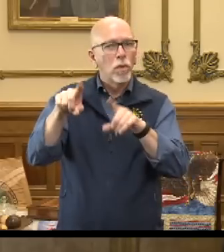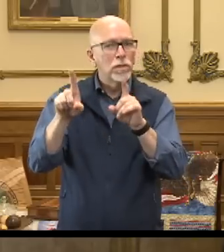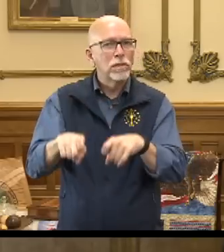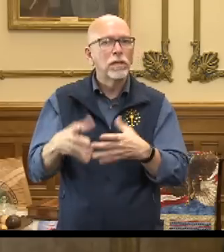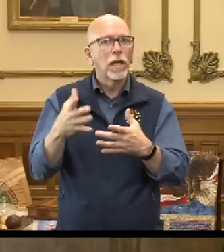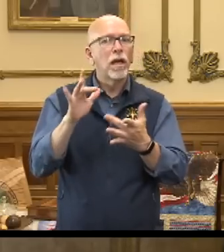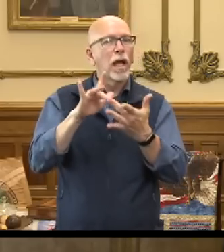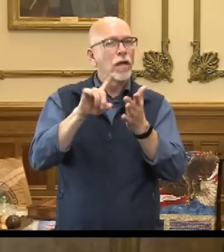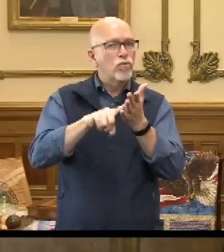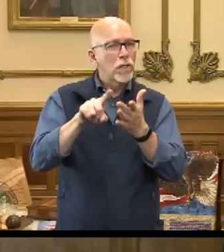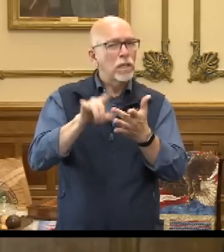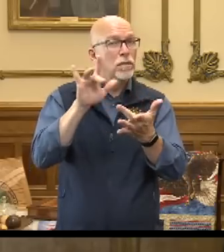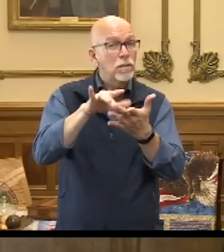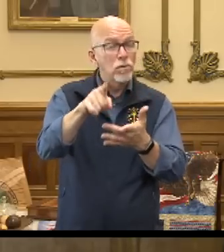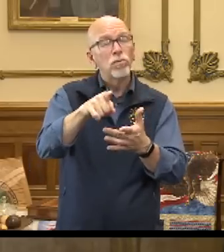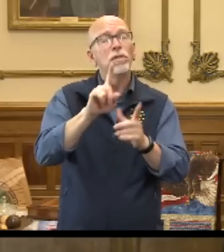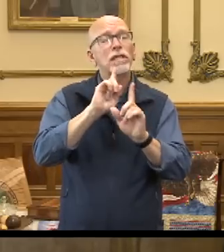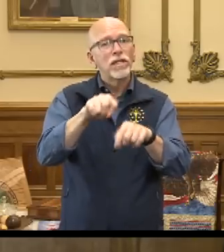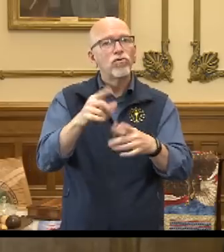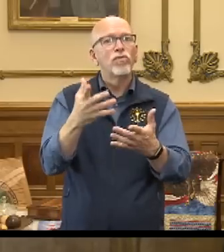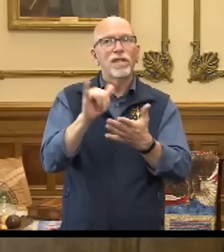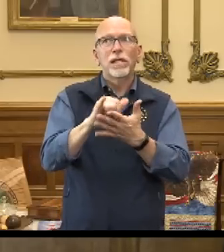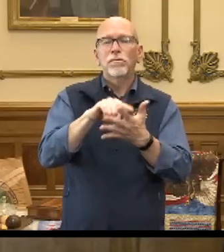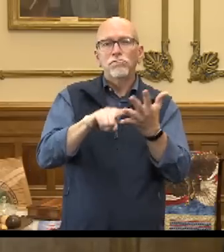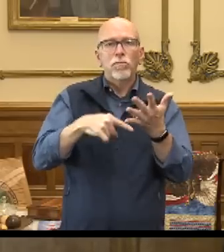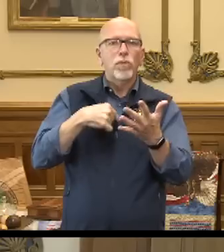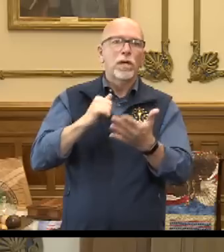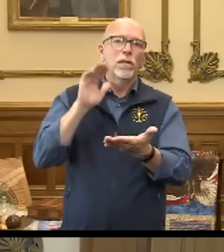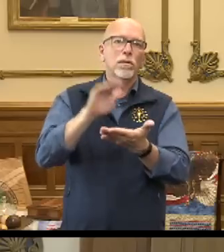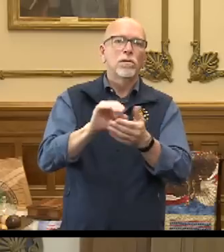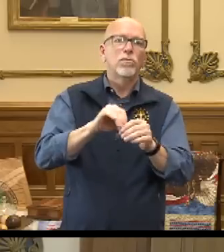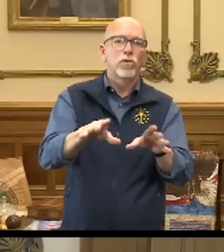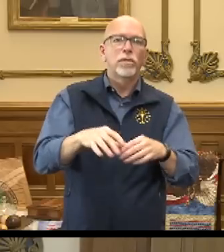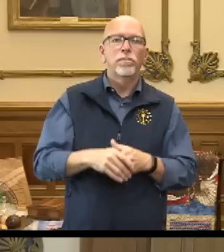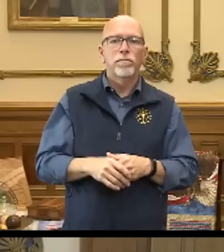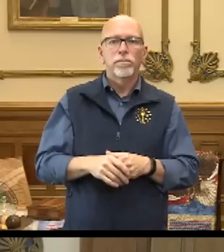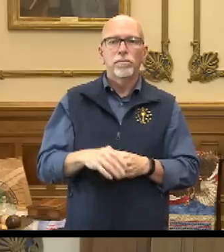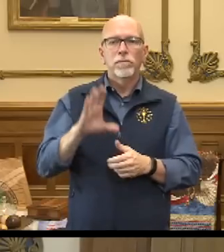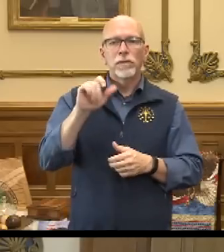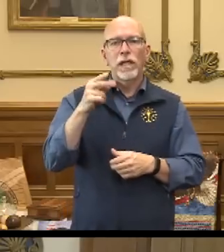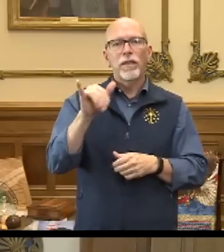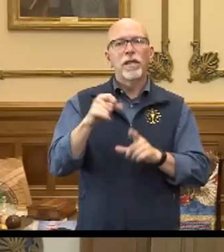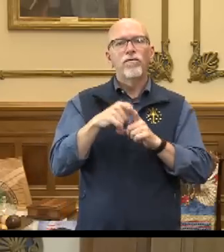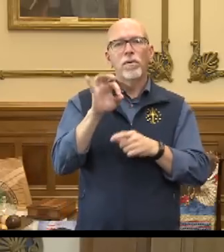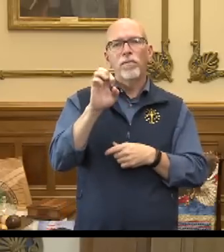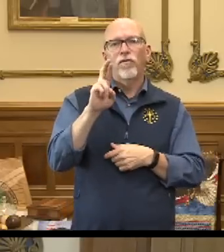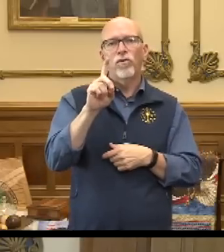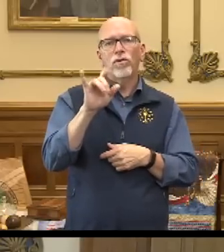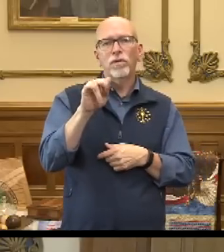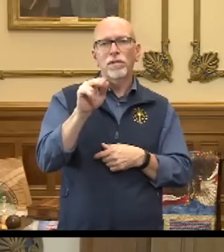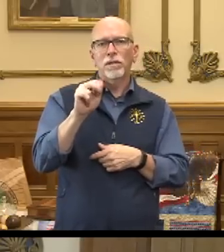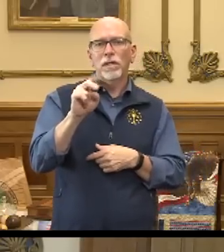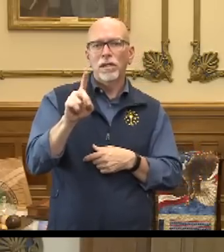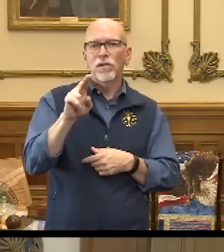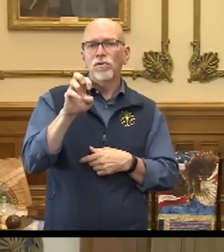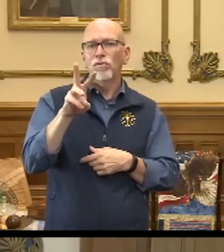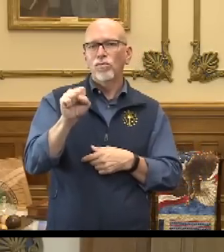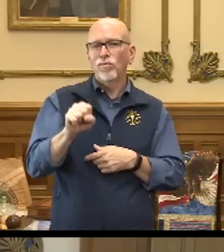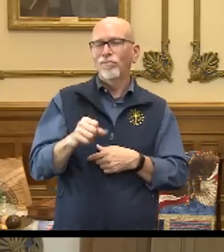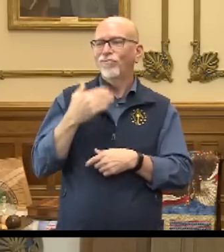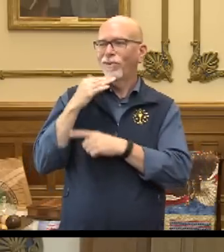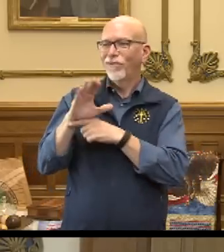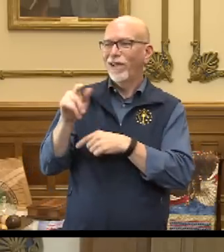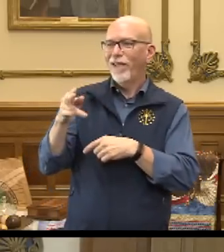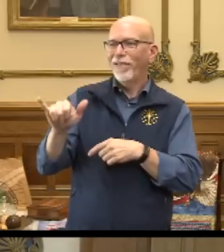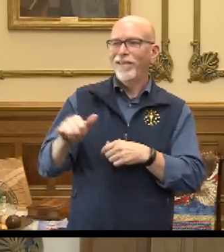with our contact tracers. That's how we prevent the spread. Kathy with the Ferdinand News. Good afternoon,